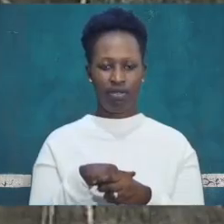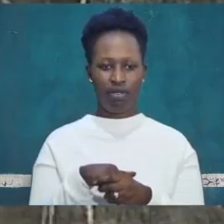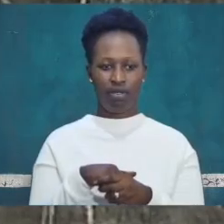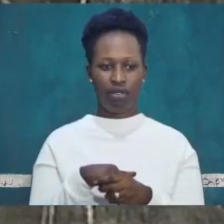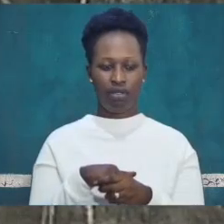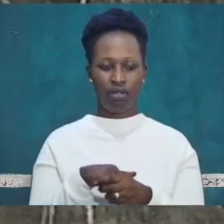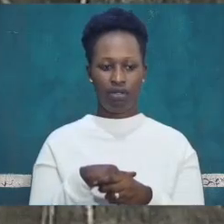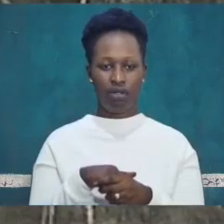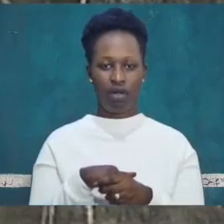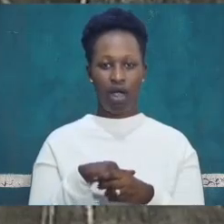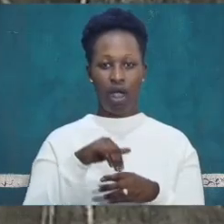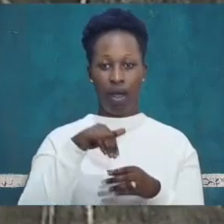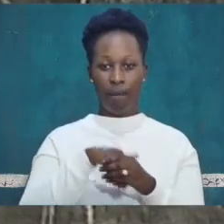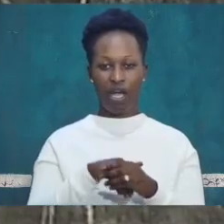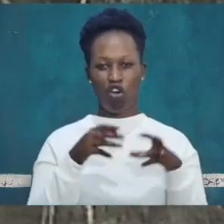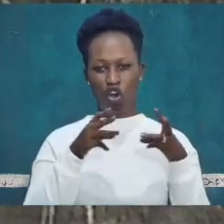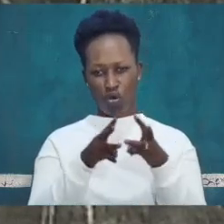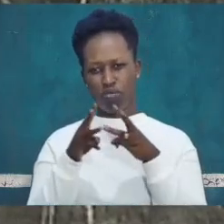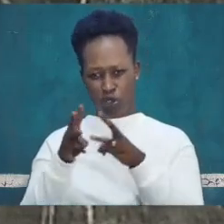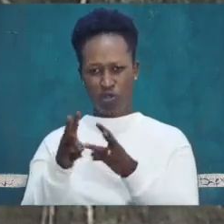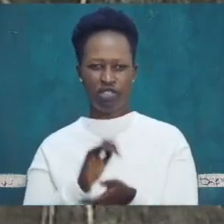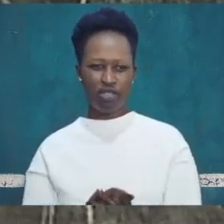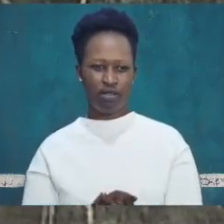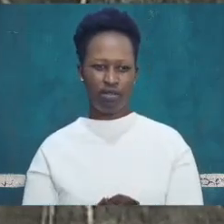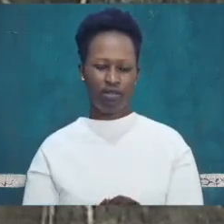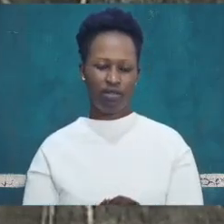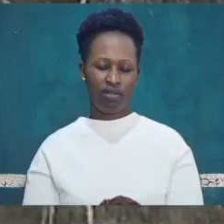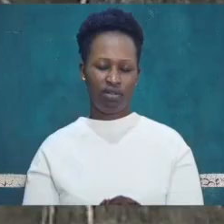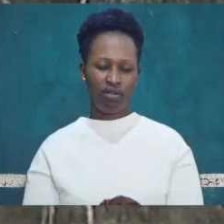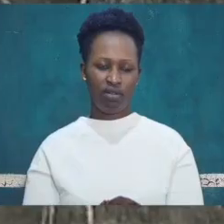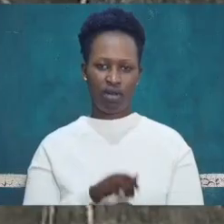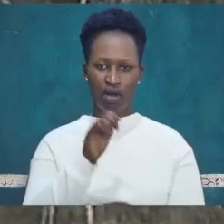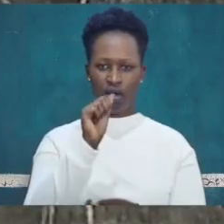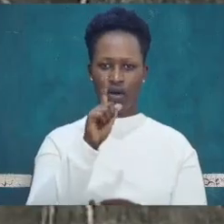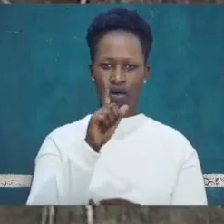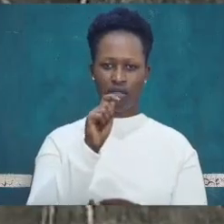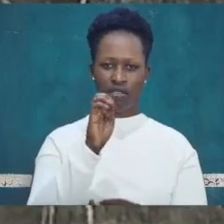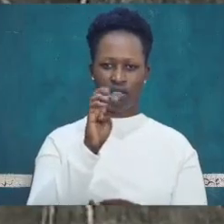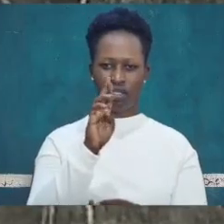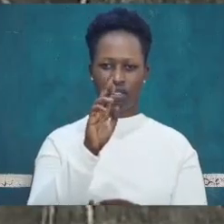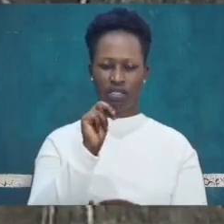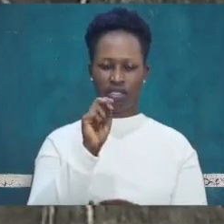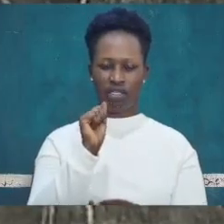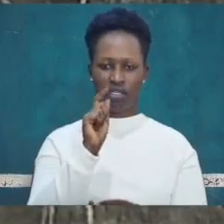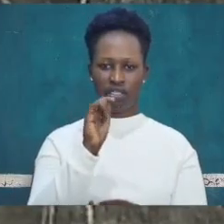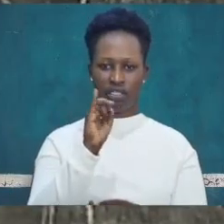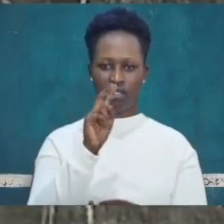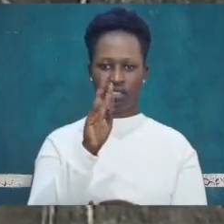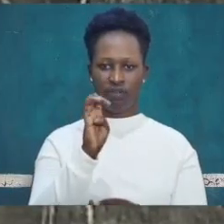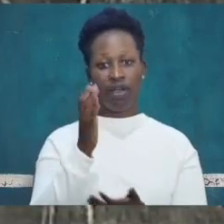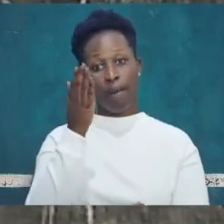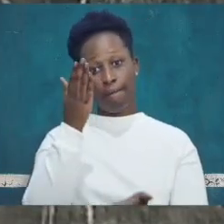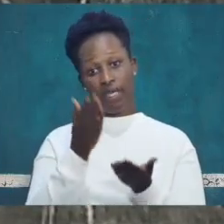alternatives or among options, among alternatives. Alternatives, it could be items that you want to buy